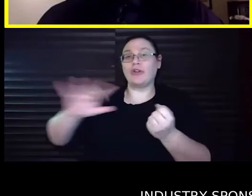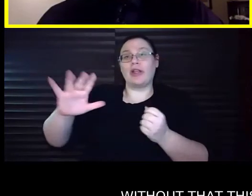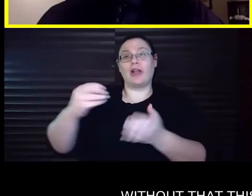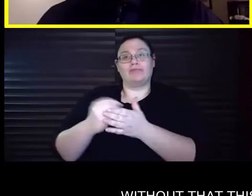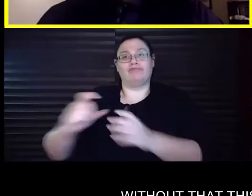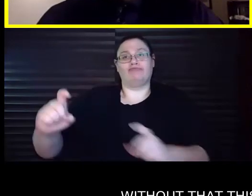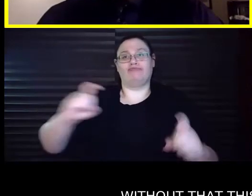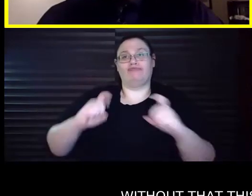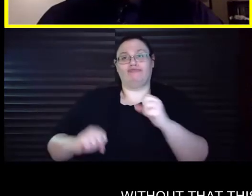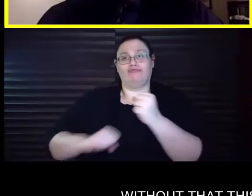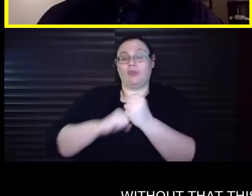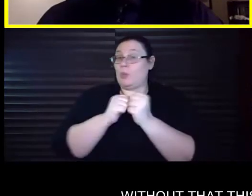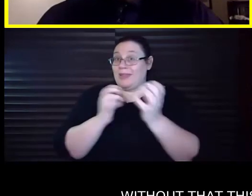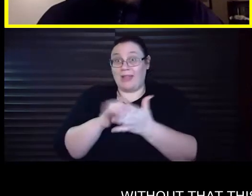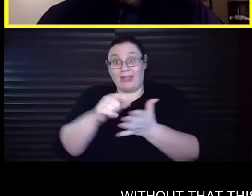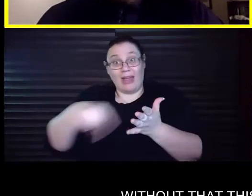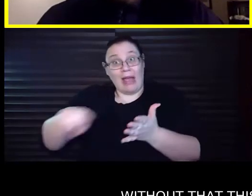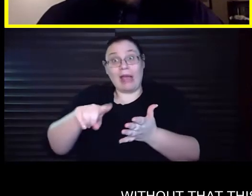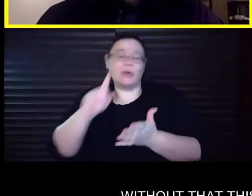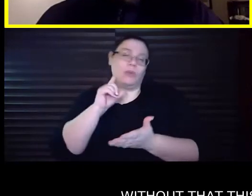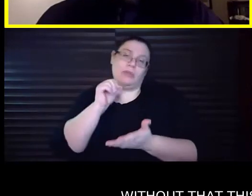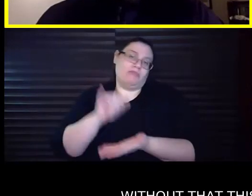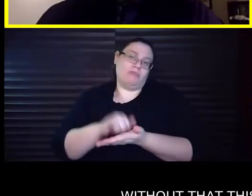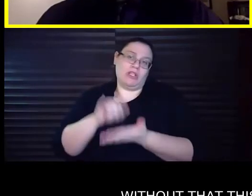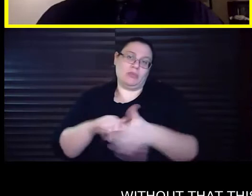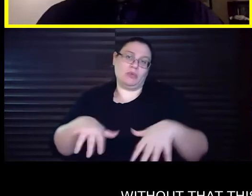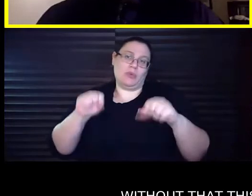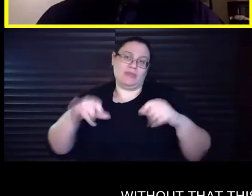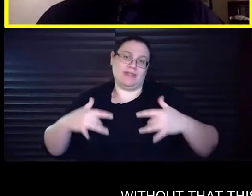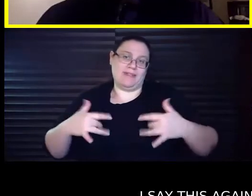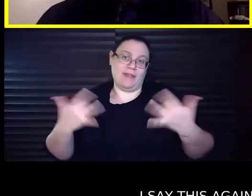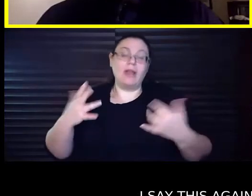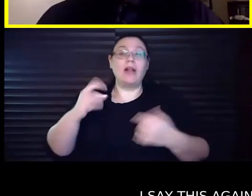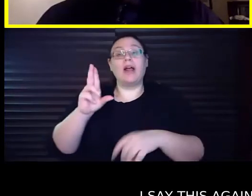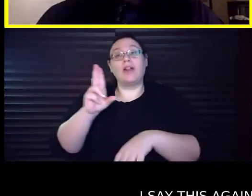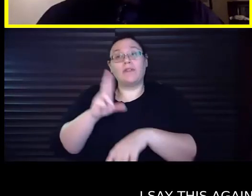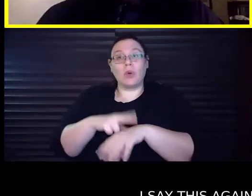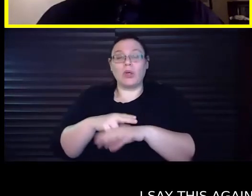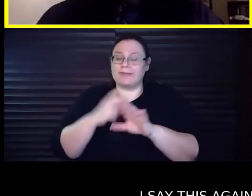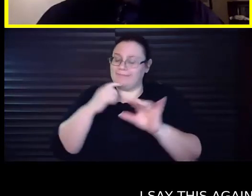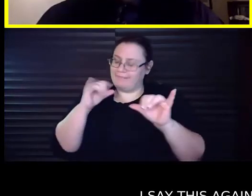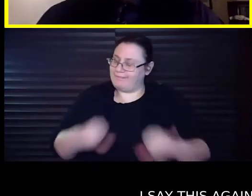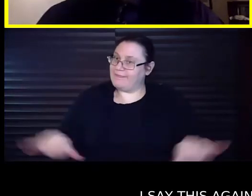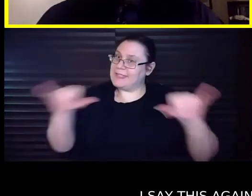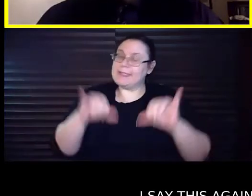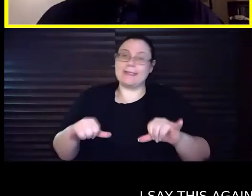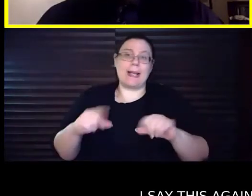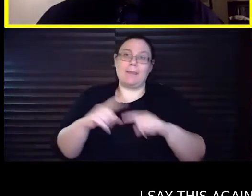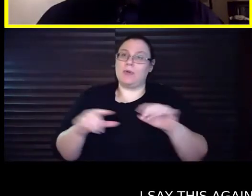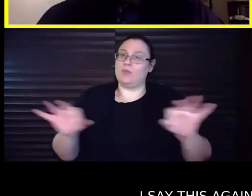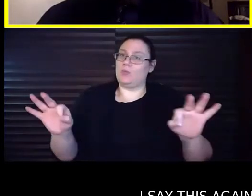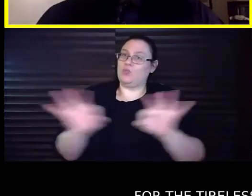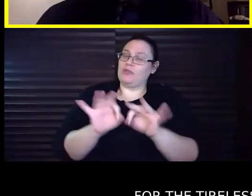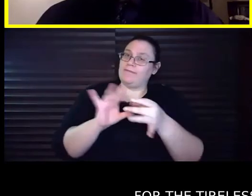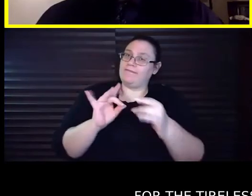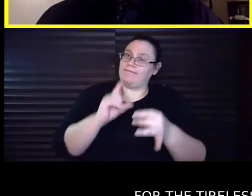contributions, because without that, this would not have been possible. And of course, and I say this again and again and again, but it's absolutely